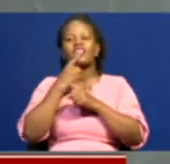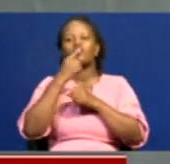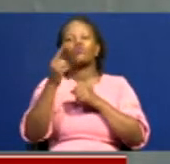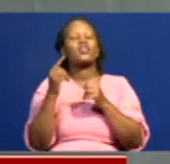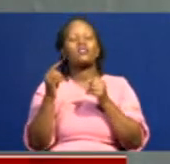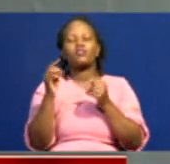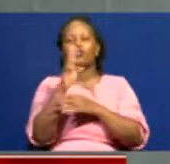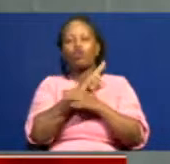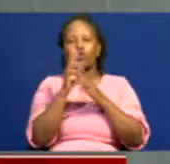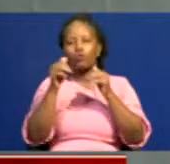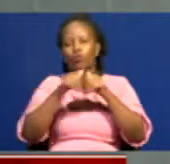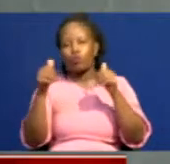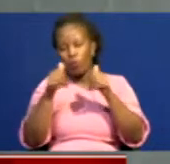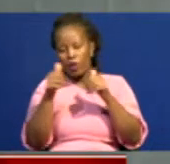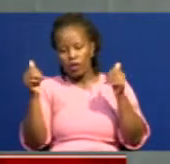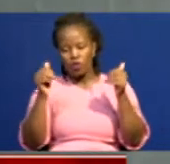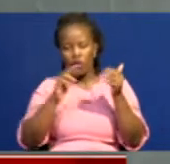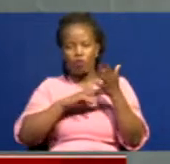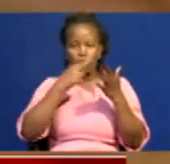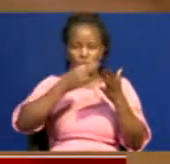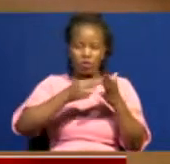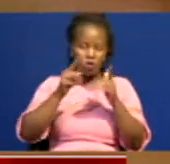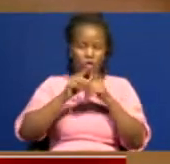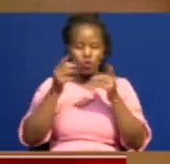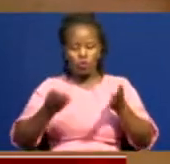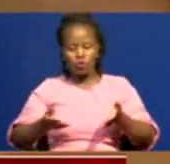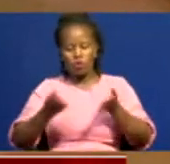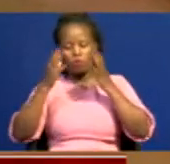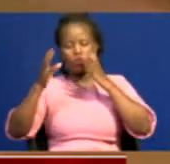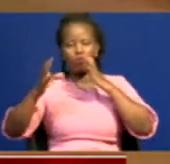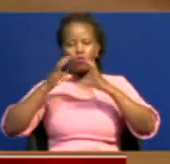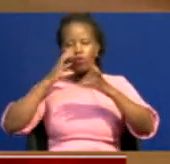of resources and enhanced communication.